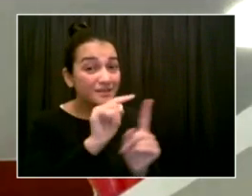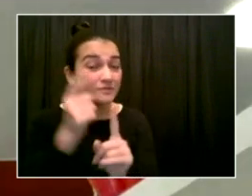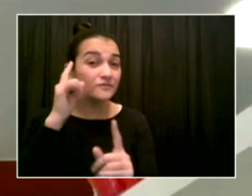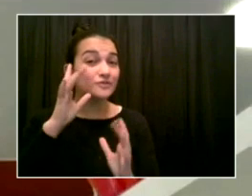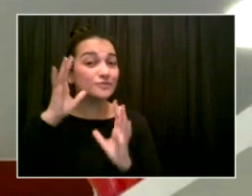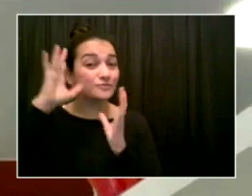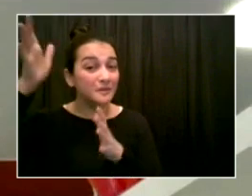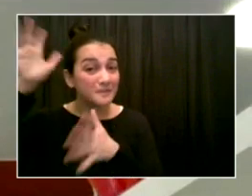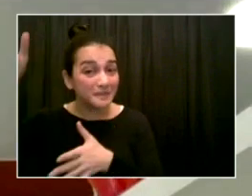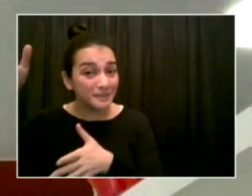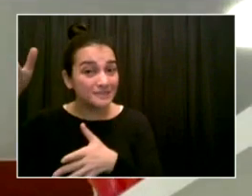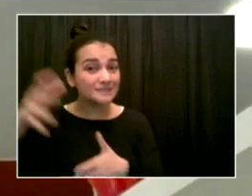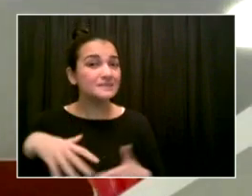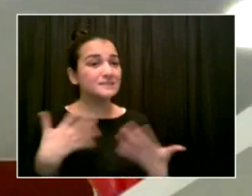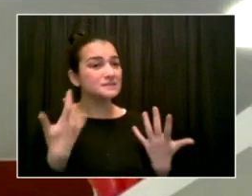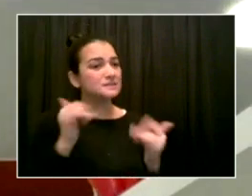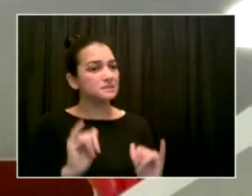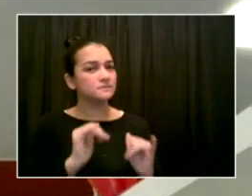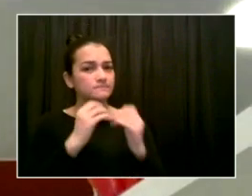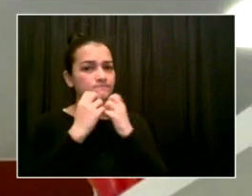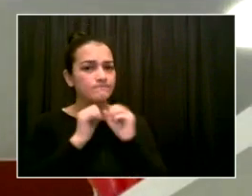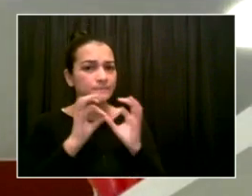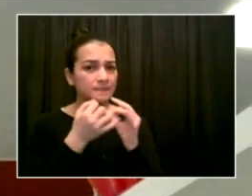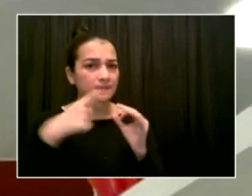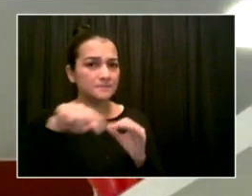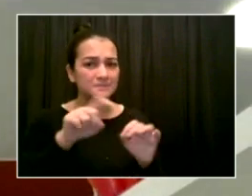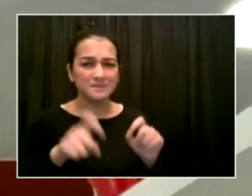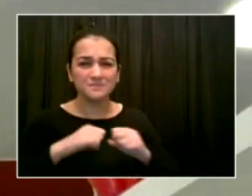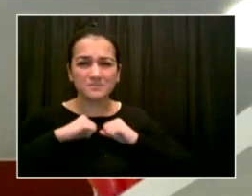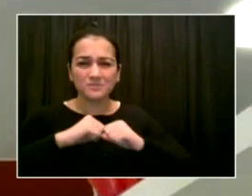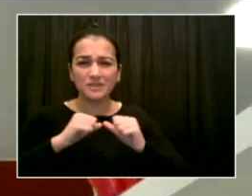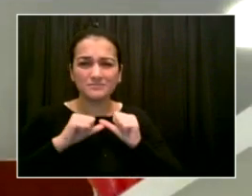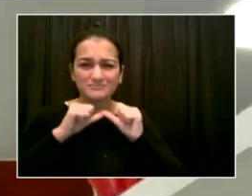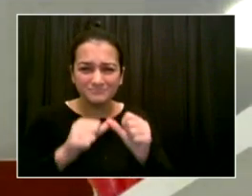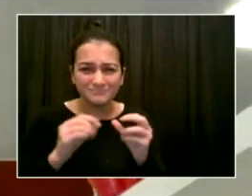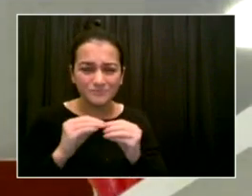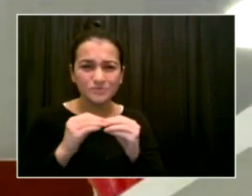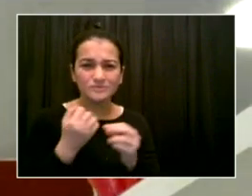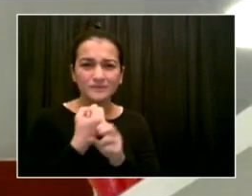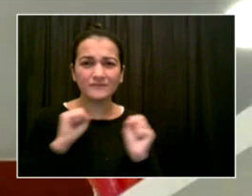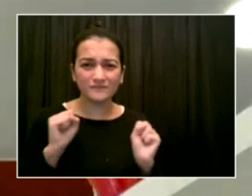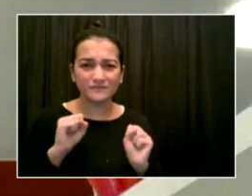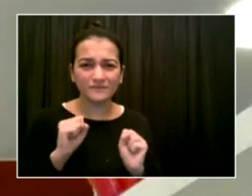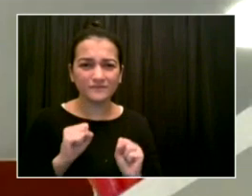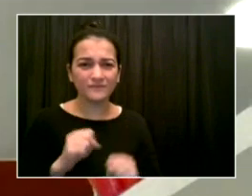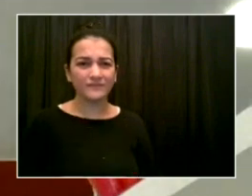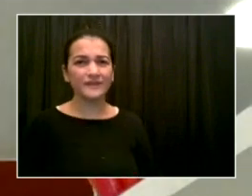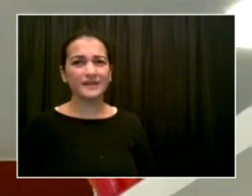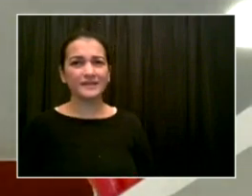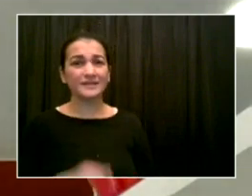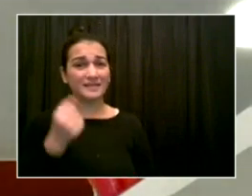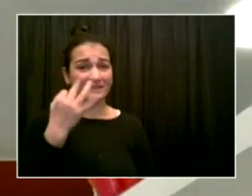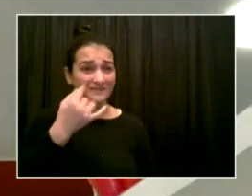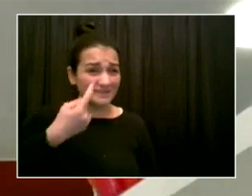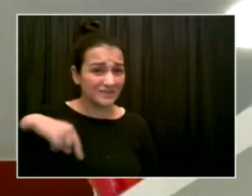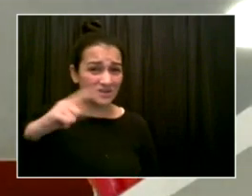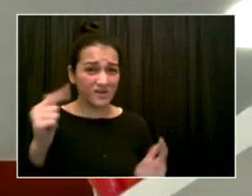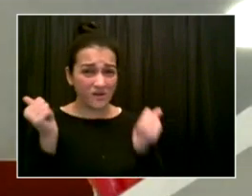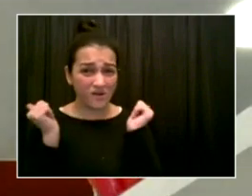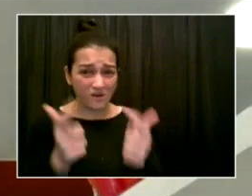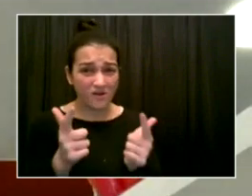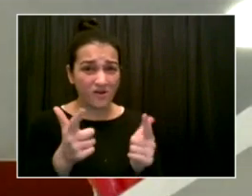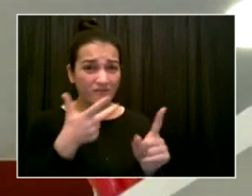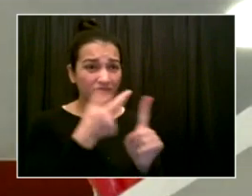enough people get vaccinated, we can end the pandemic as we know it for New York City, but we have to do it together with all of the healthy people that need to